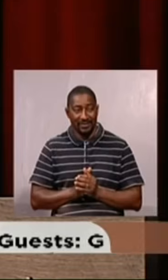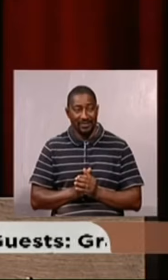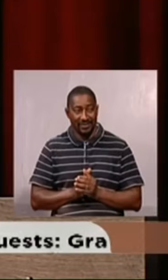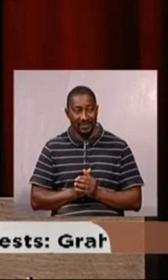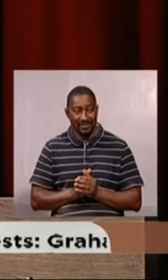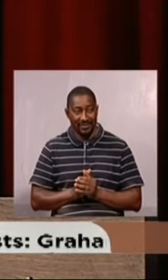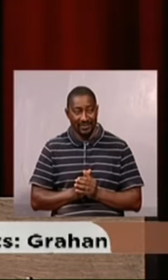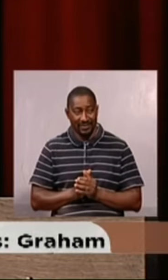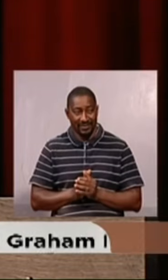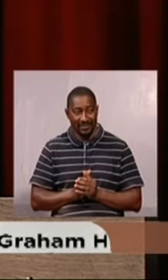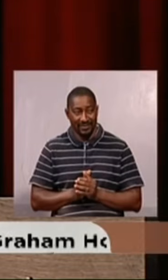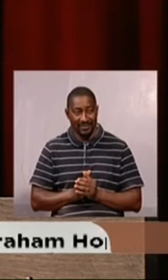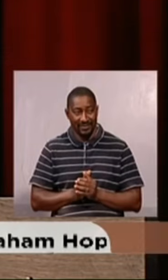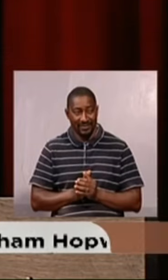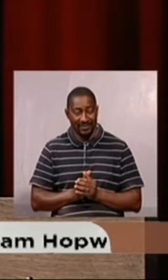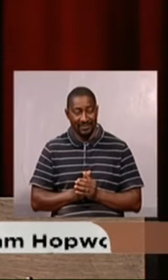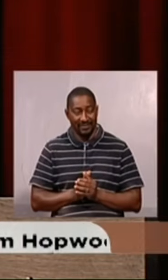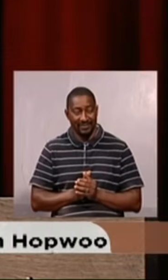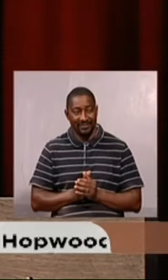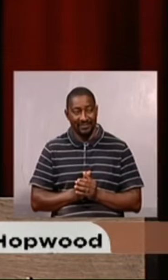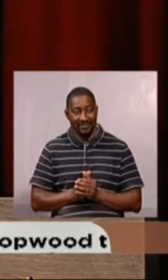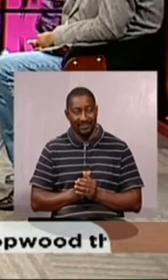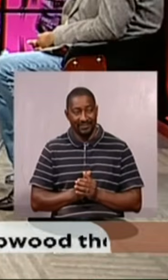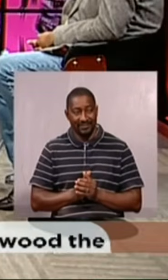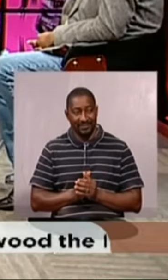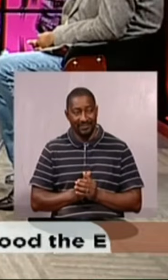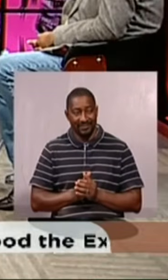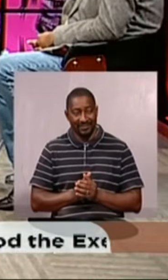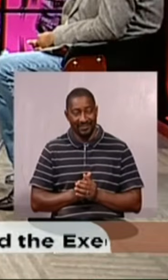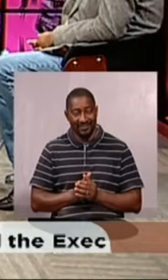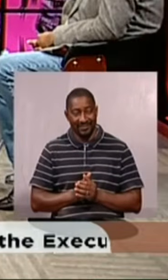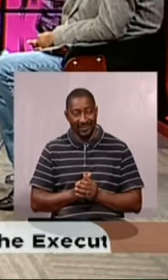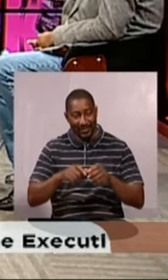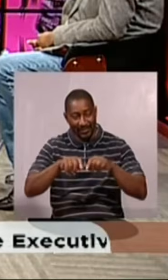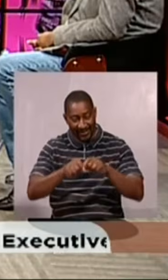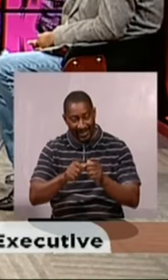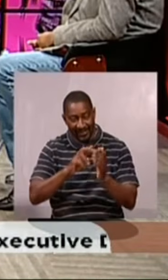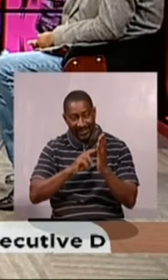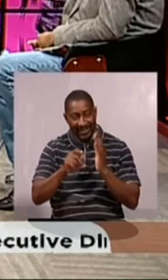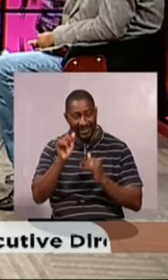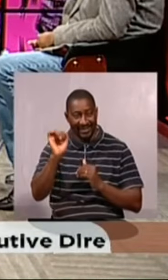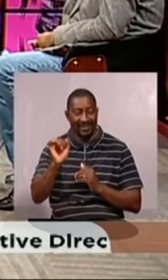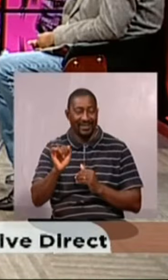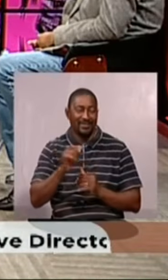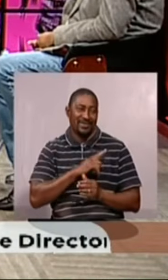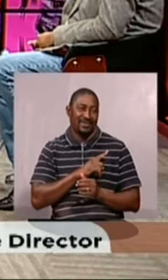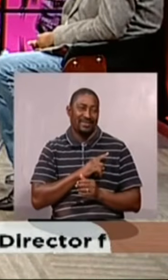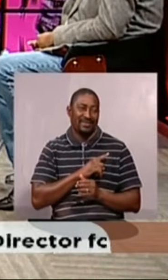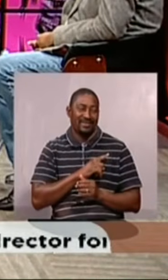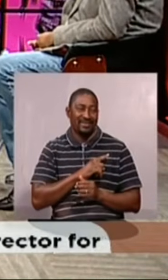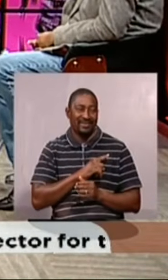Ilke's data. You're breaking, you're abusing her rights. It's mine." Why is it such a big deal? Yeah,